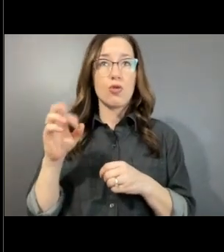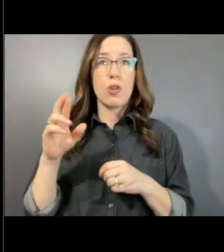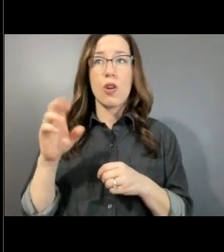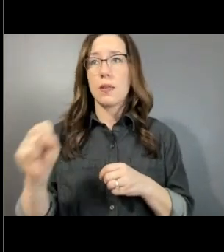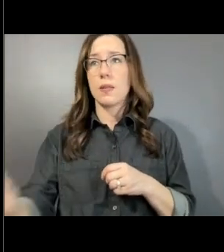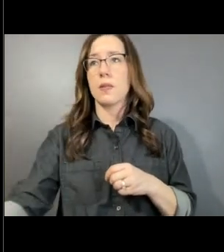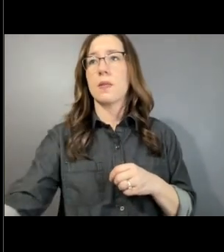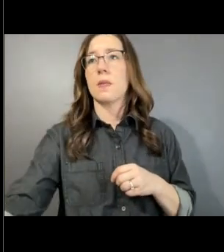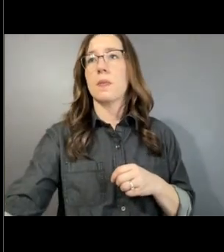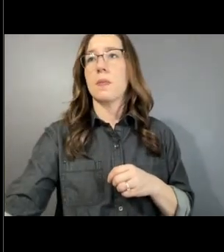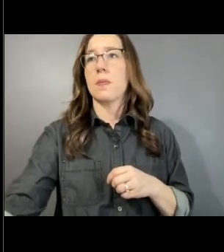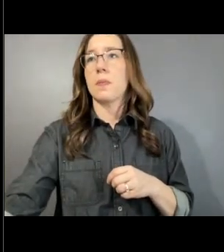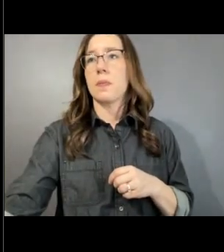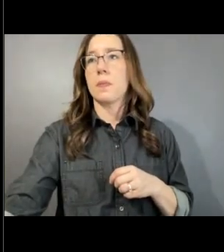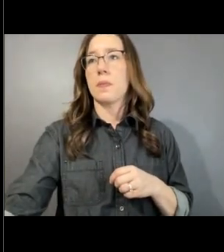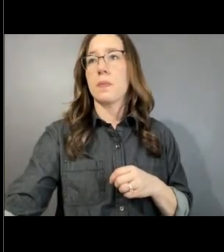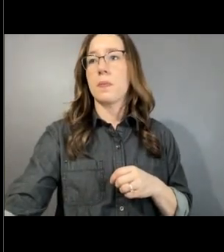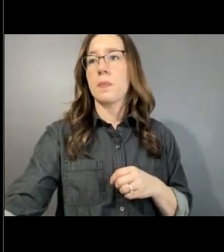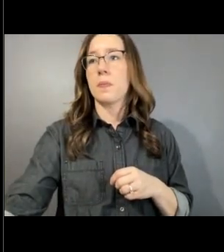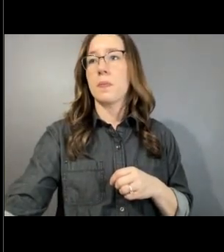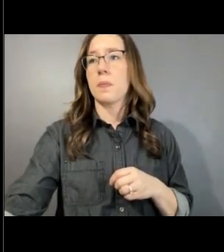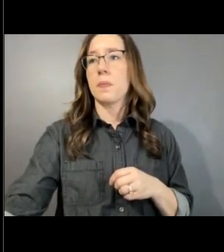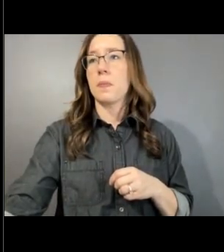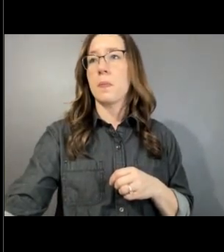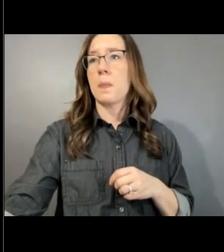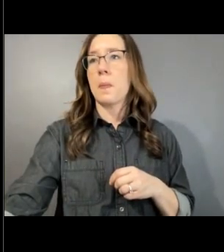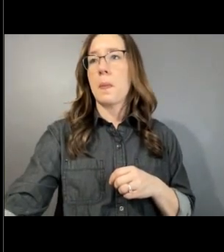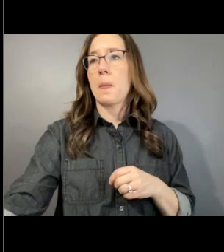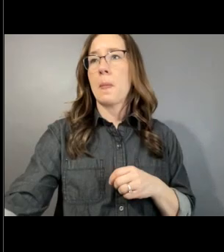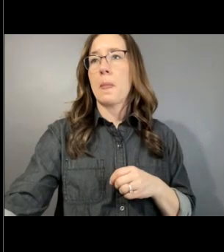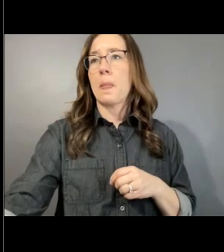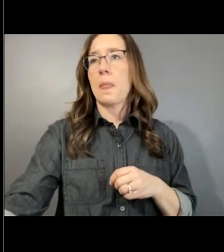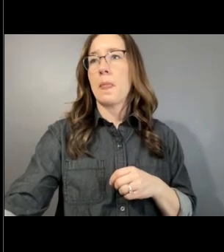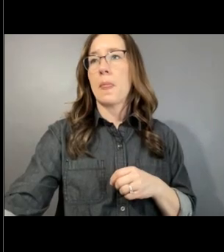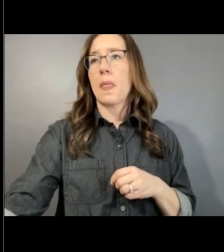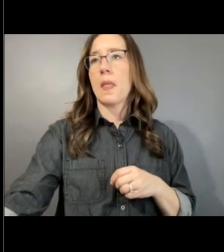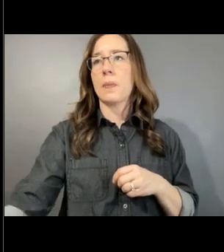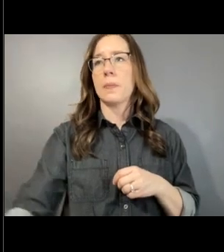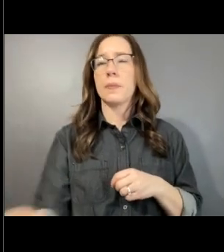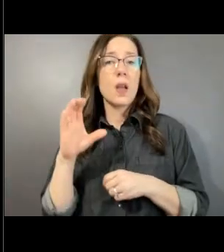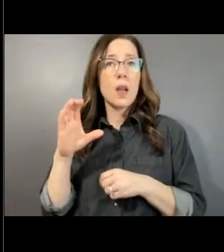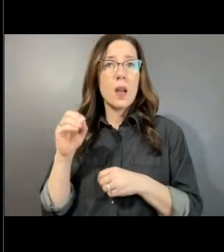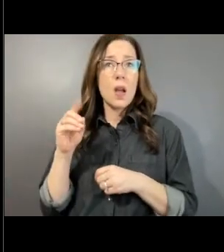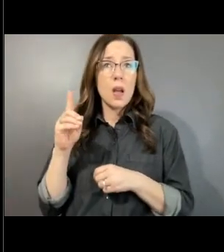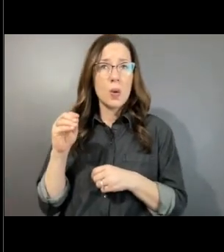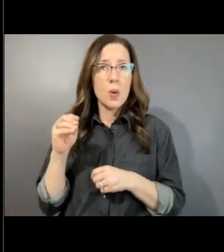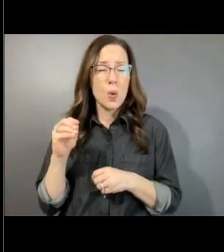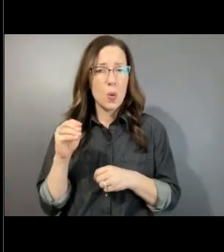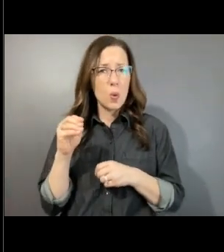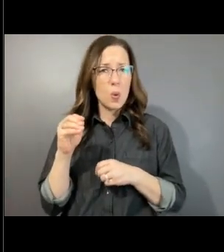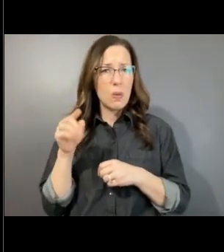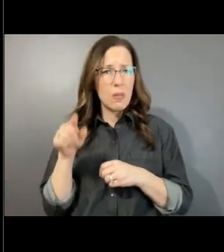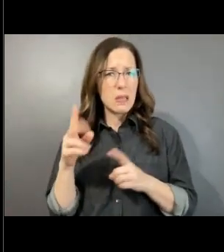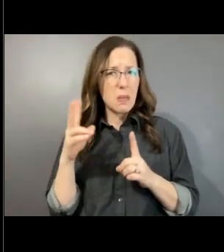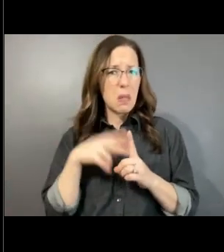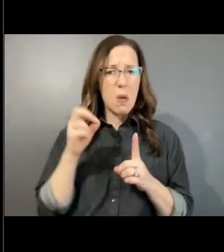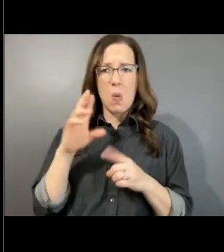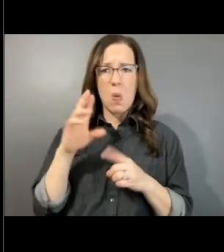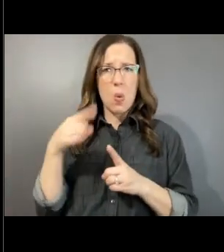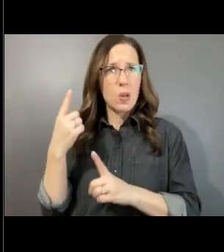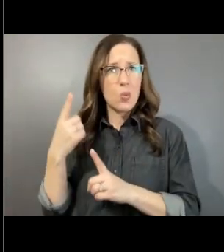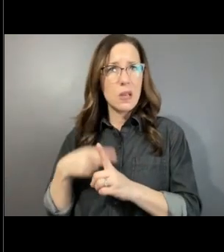Okay, Mr. Contreras, our first question is, do condos apply or just rental